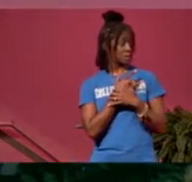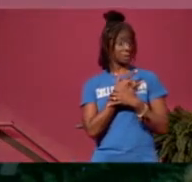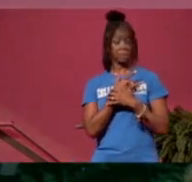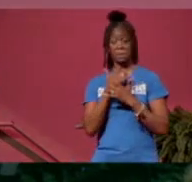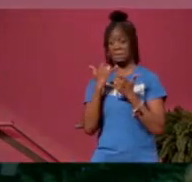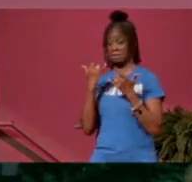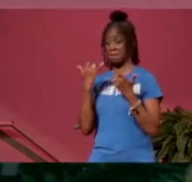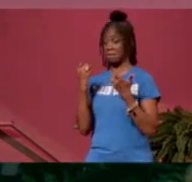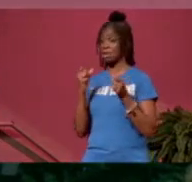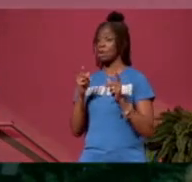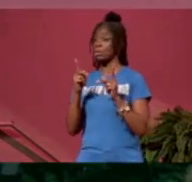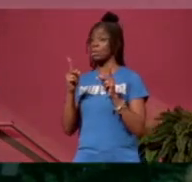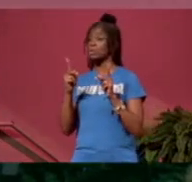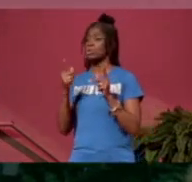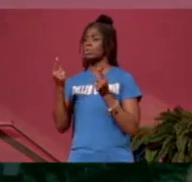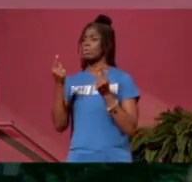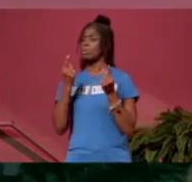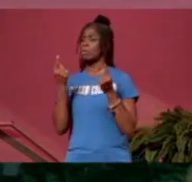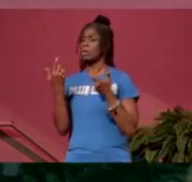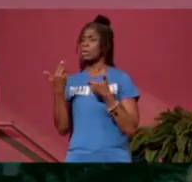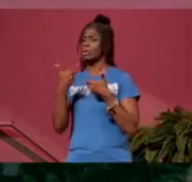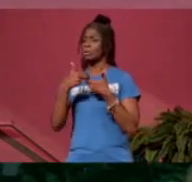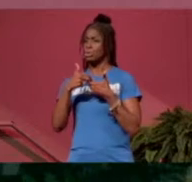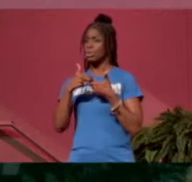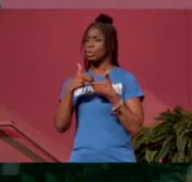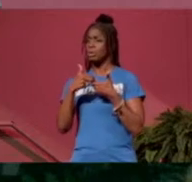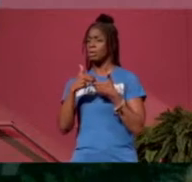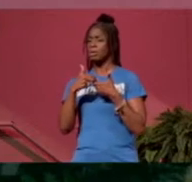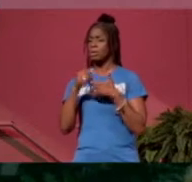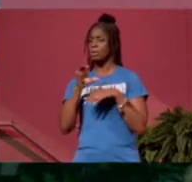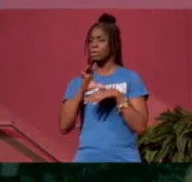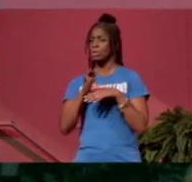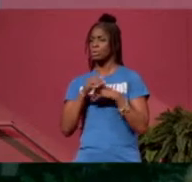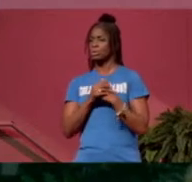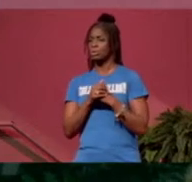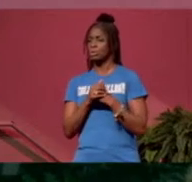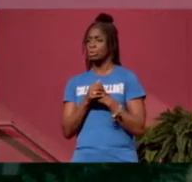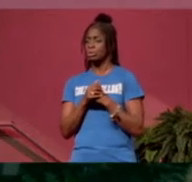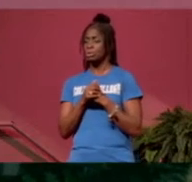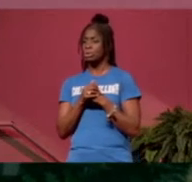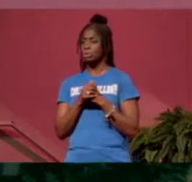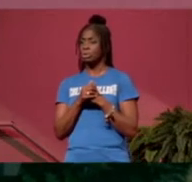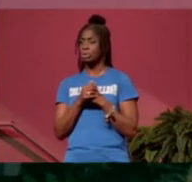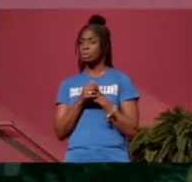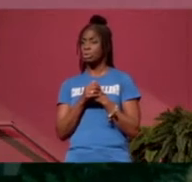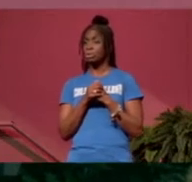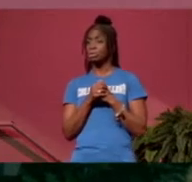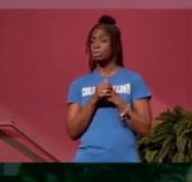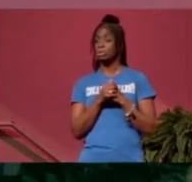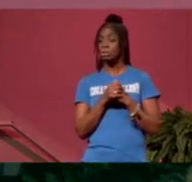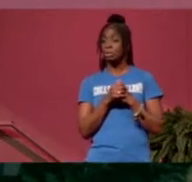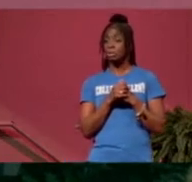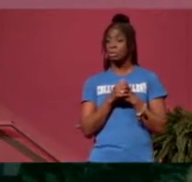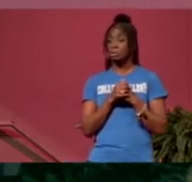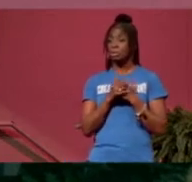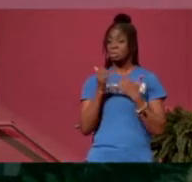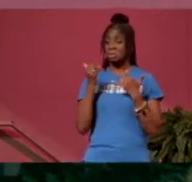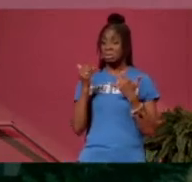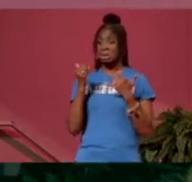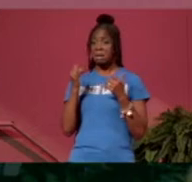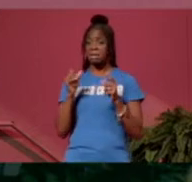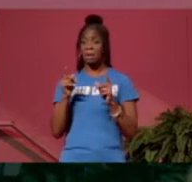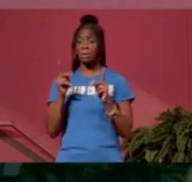discipleship, an invitation to Christ consciousness, an invitation to